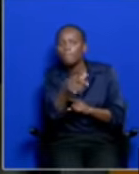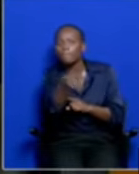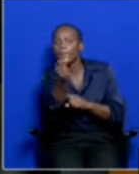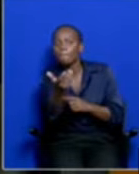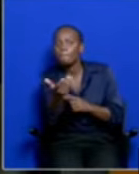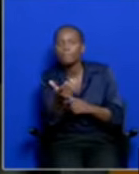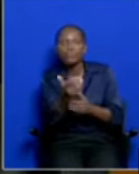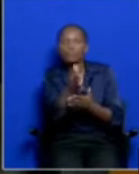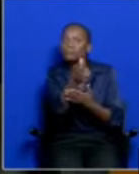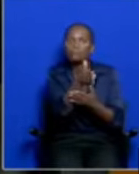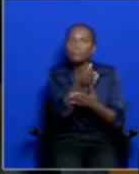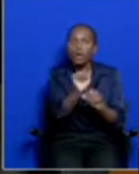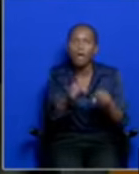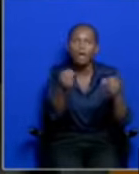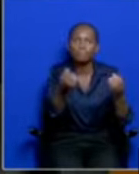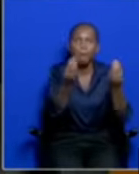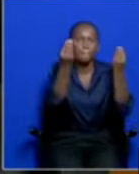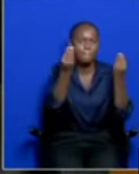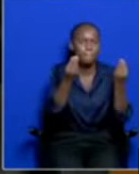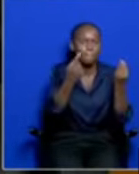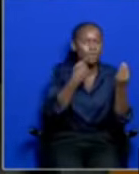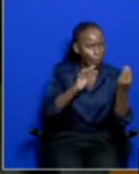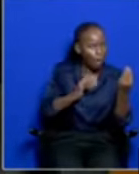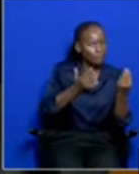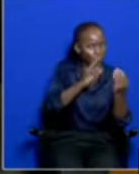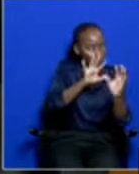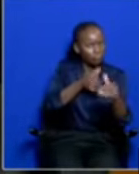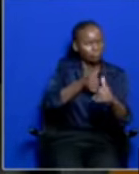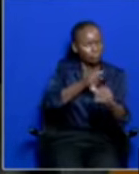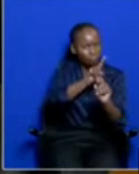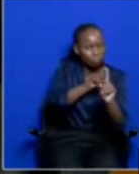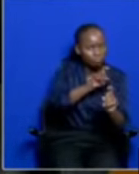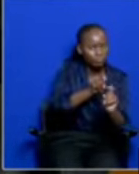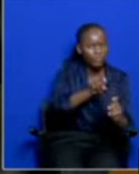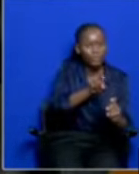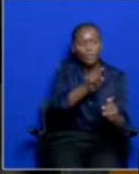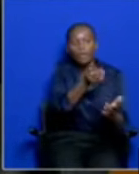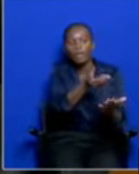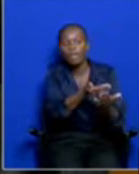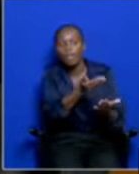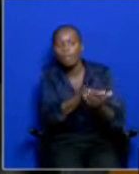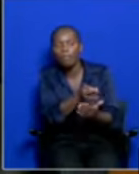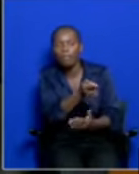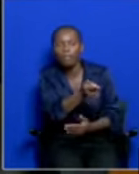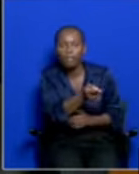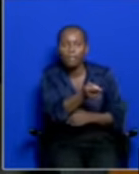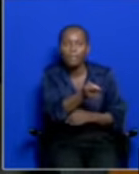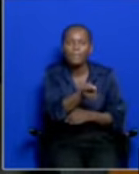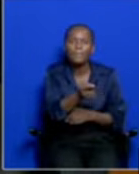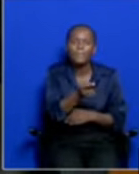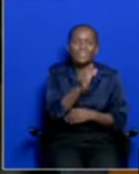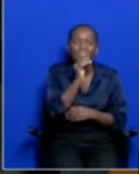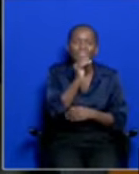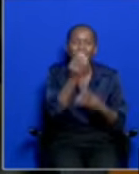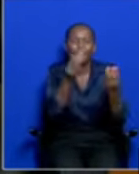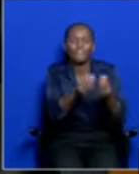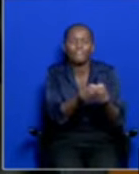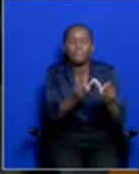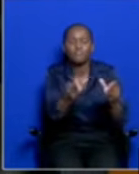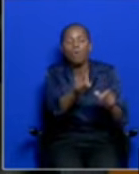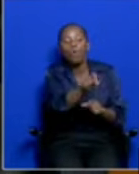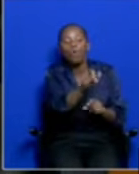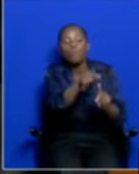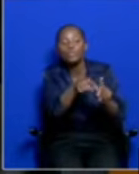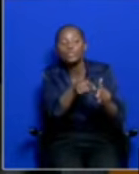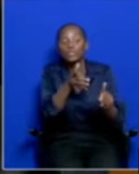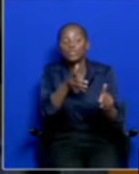is available and whose statement you would like to obtain is refusing to give you that statement. So